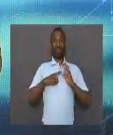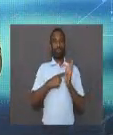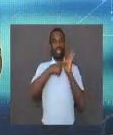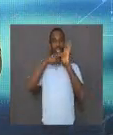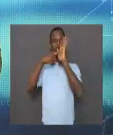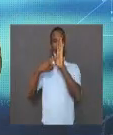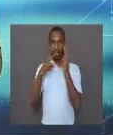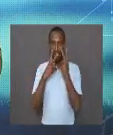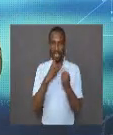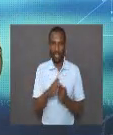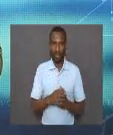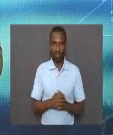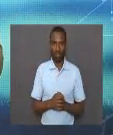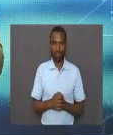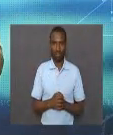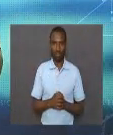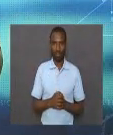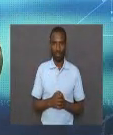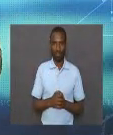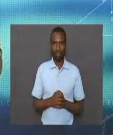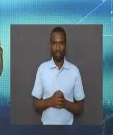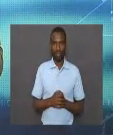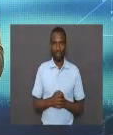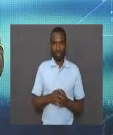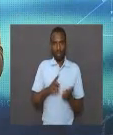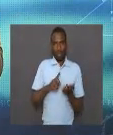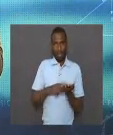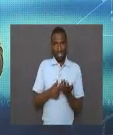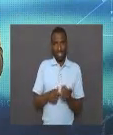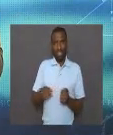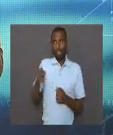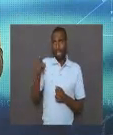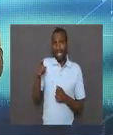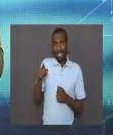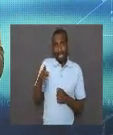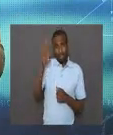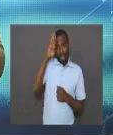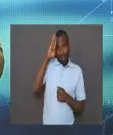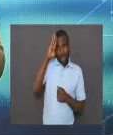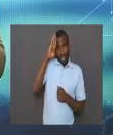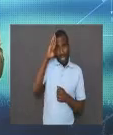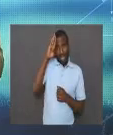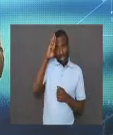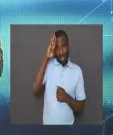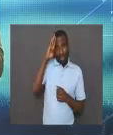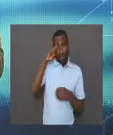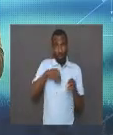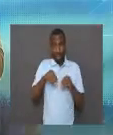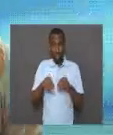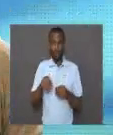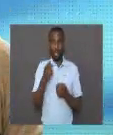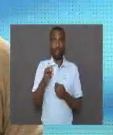The seemingly erratic movement of particles can be easily observed through a